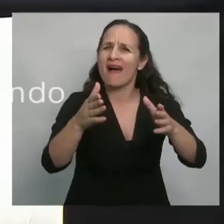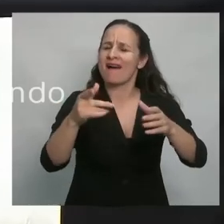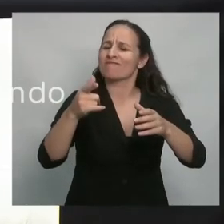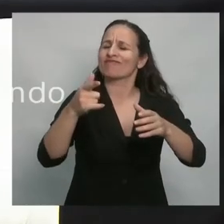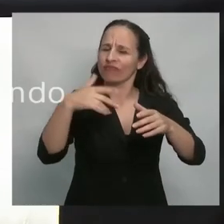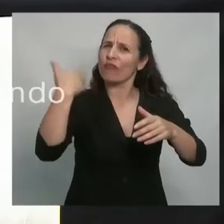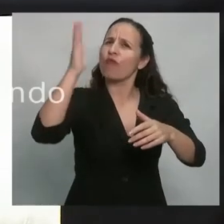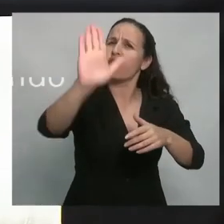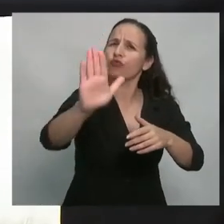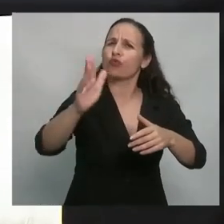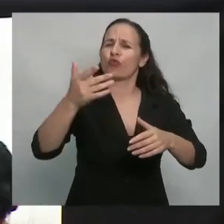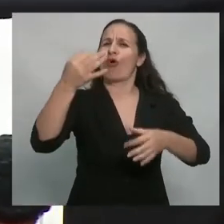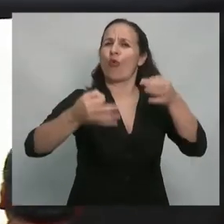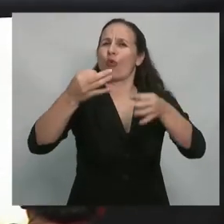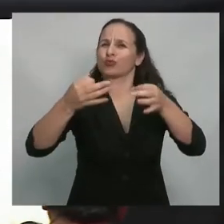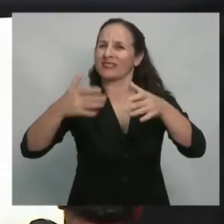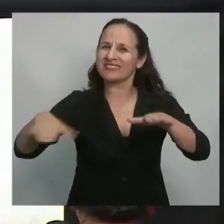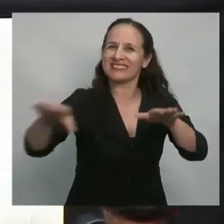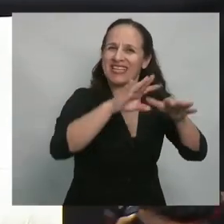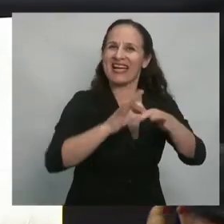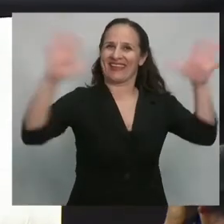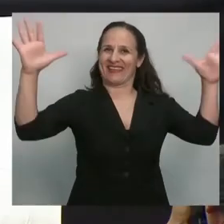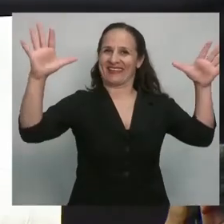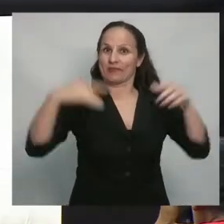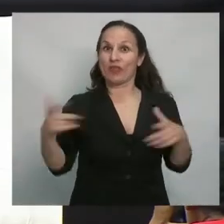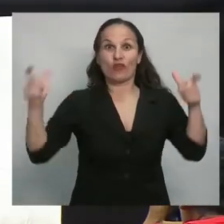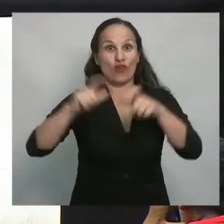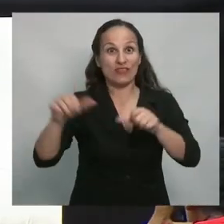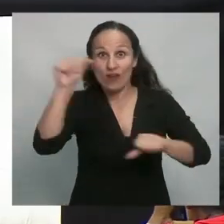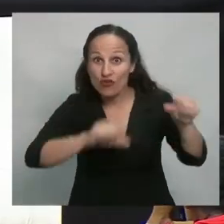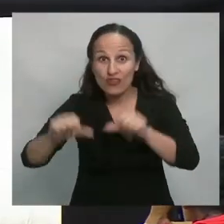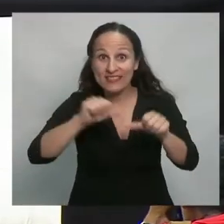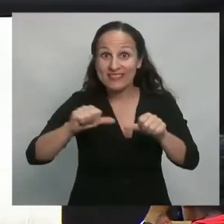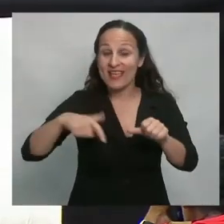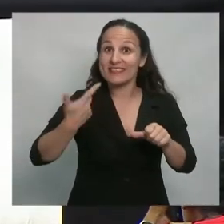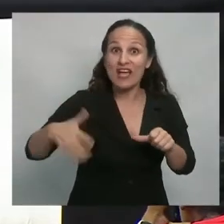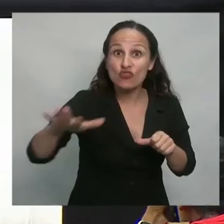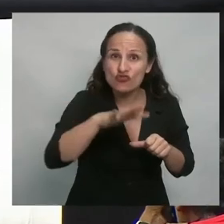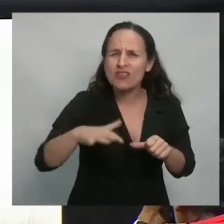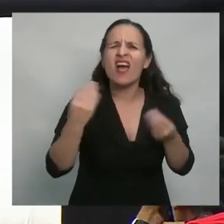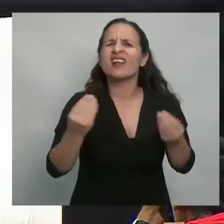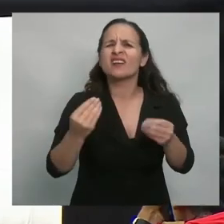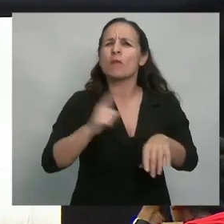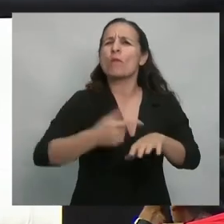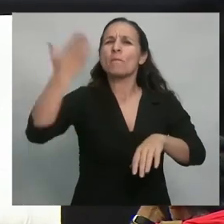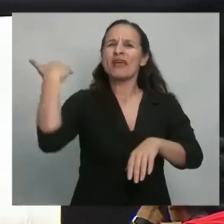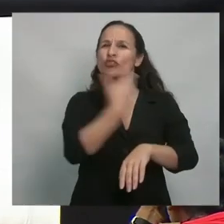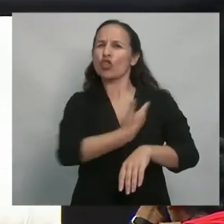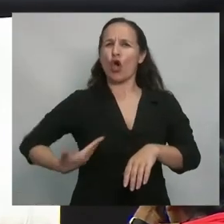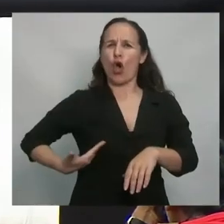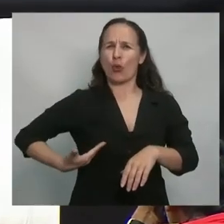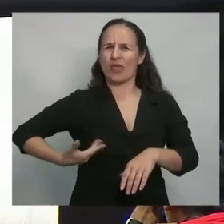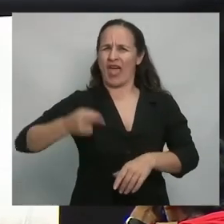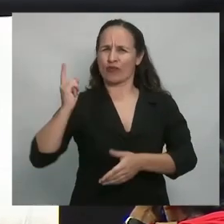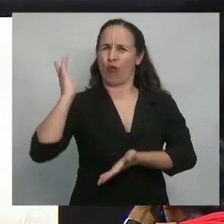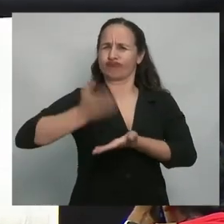for the Social Sciences was planned under conditions of authoritarian governments and conservative social trends,